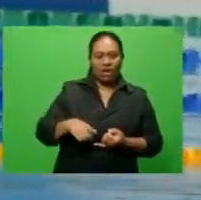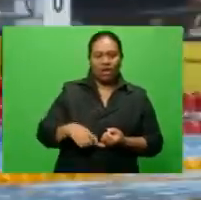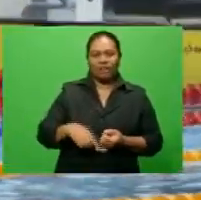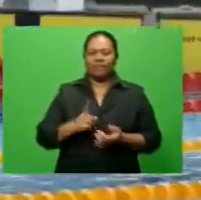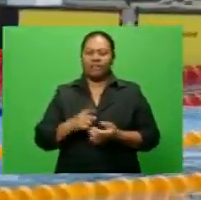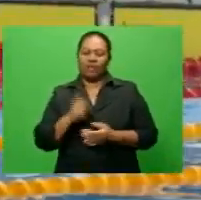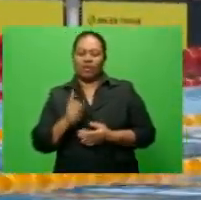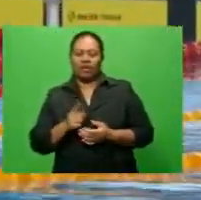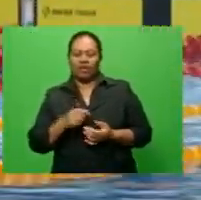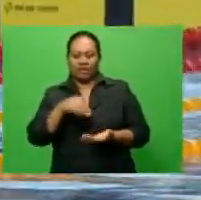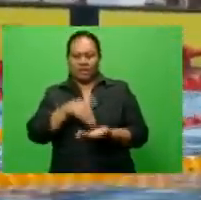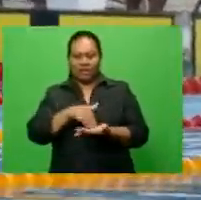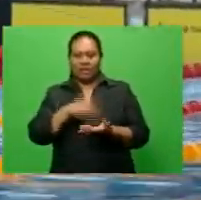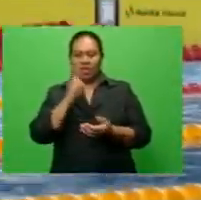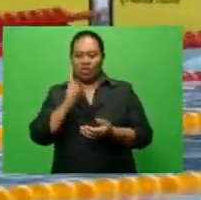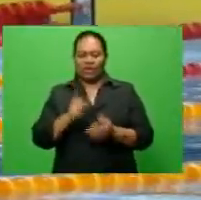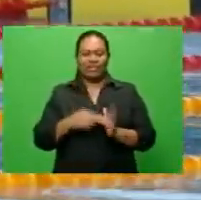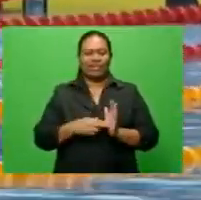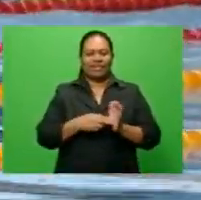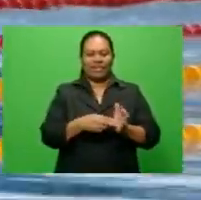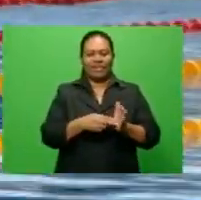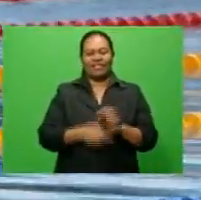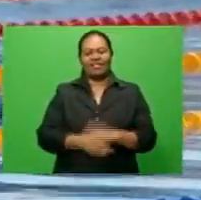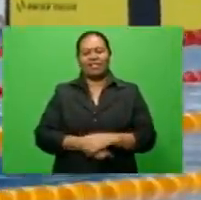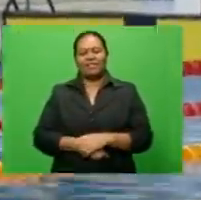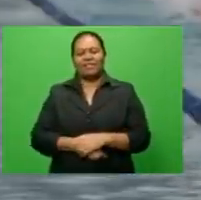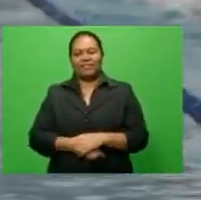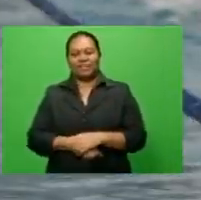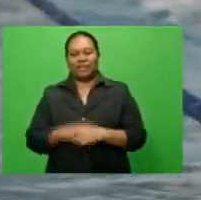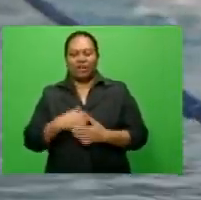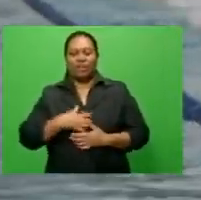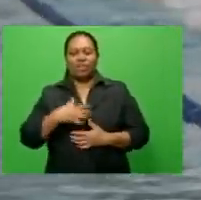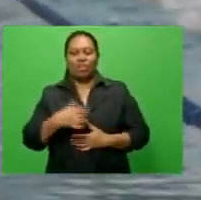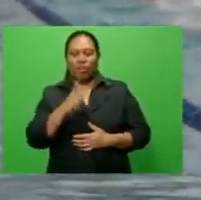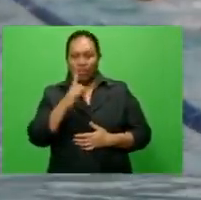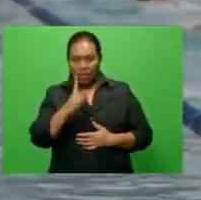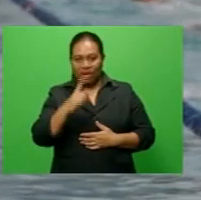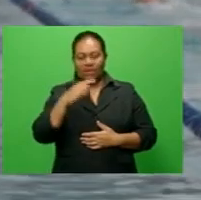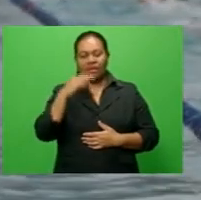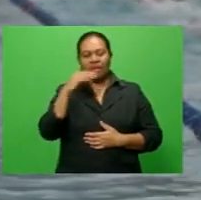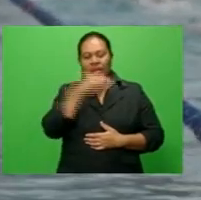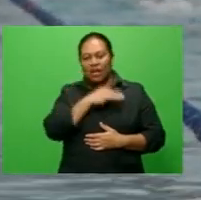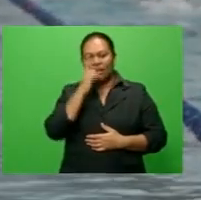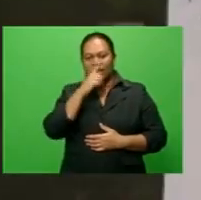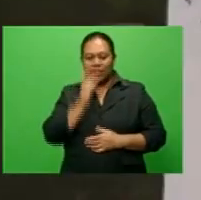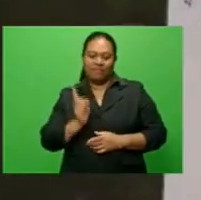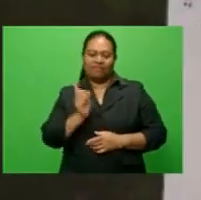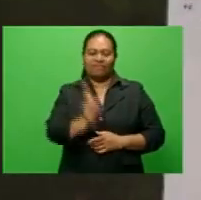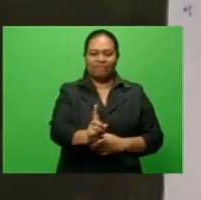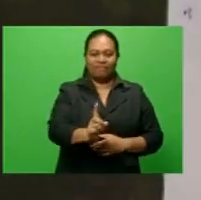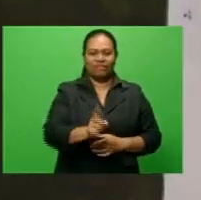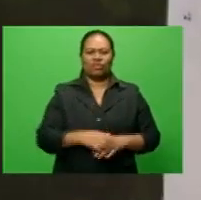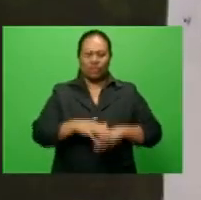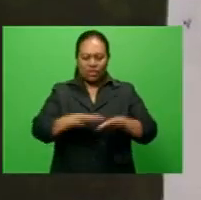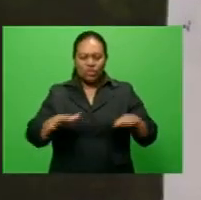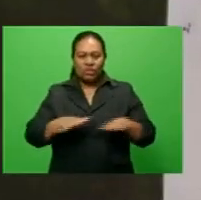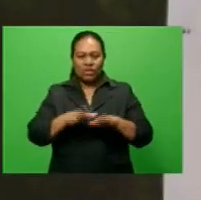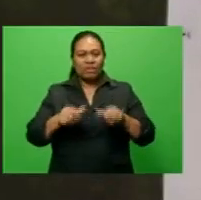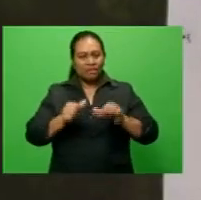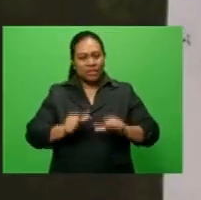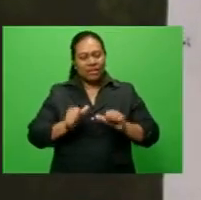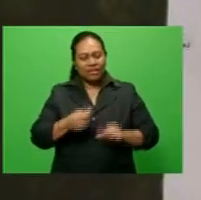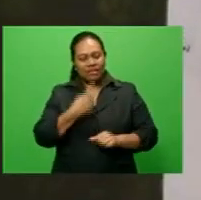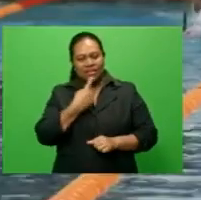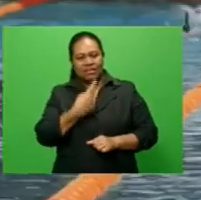Aquatic Centre, while the other a week later in Nandi. With more than 100 swimmers expected to attend, Fiji Swimming President Ben